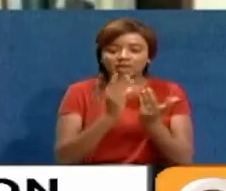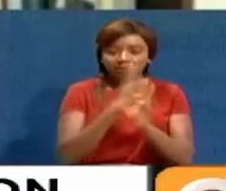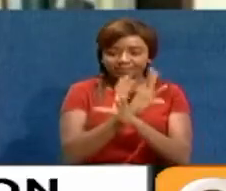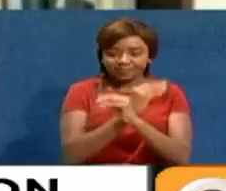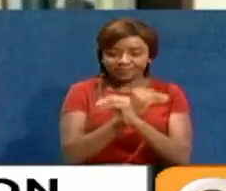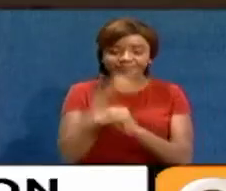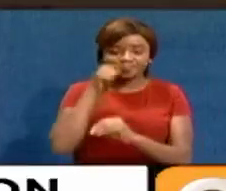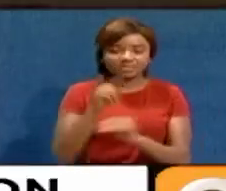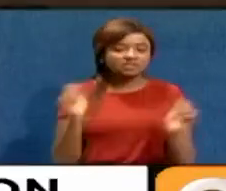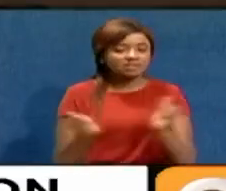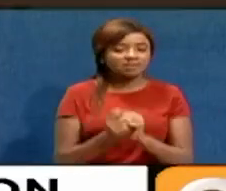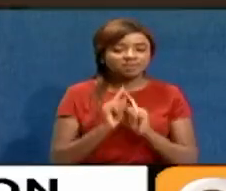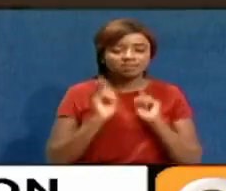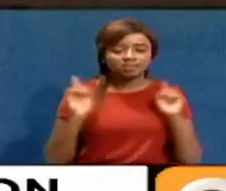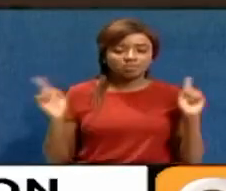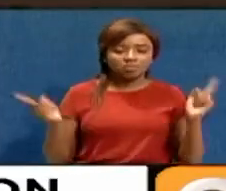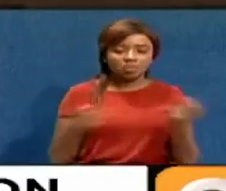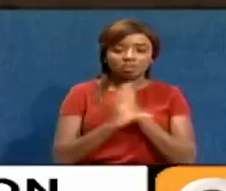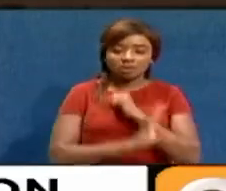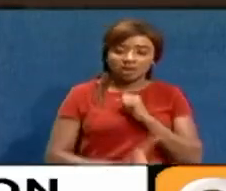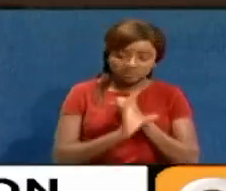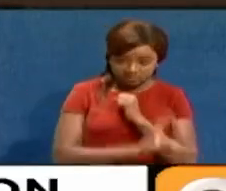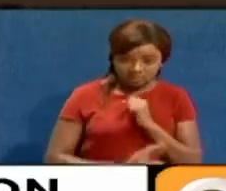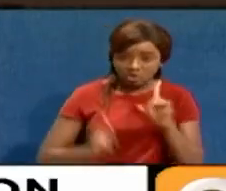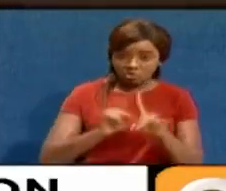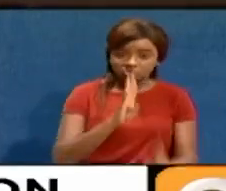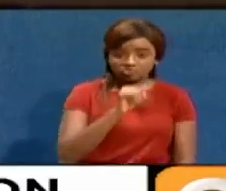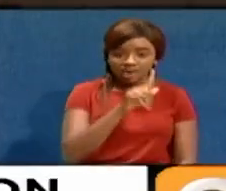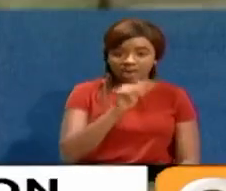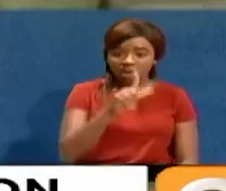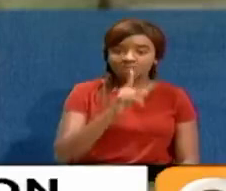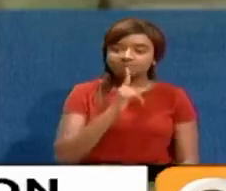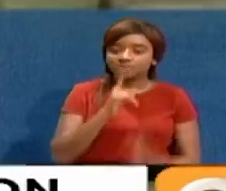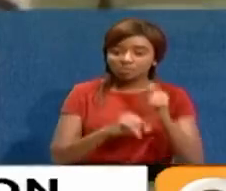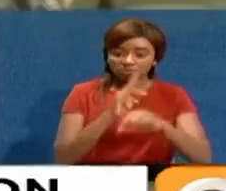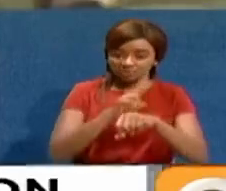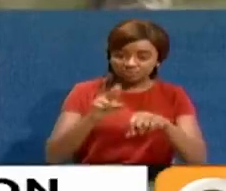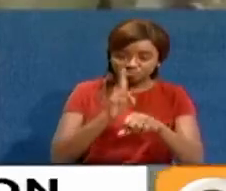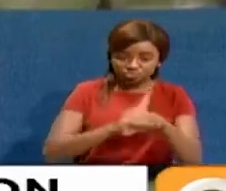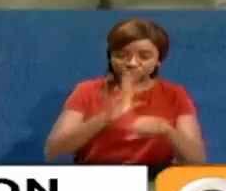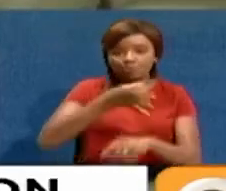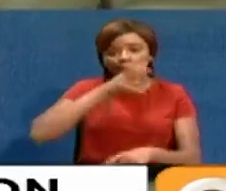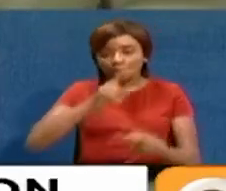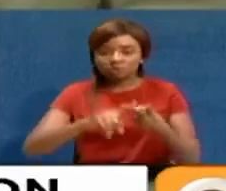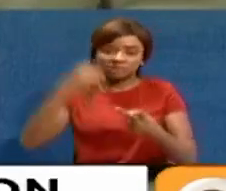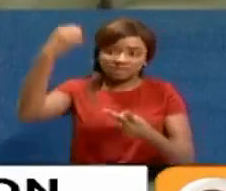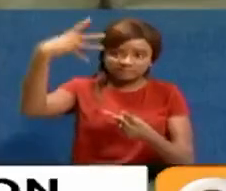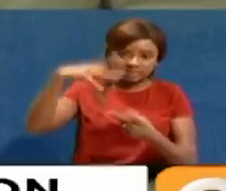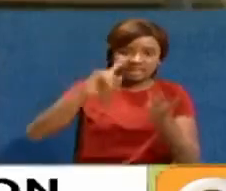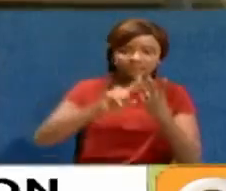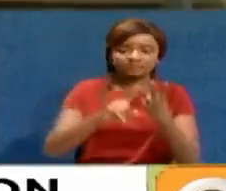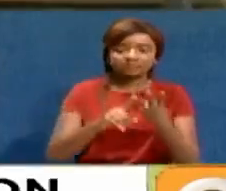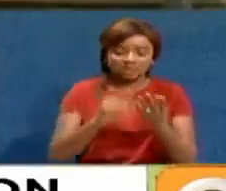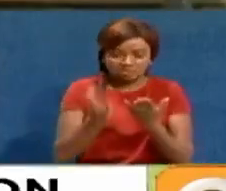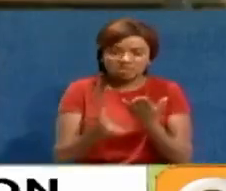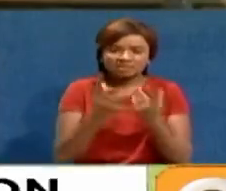being globally. Balala added that the use of sustainable natural resources like water, solar, and even wind power